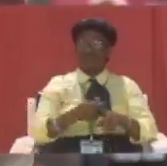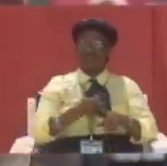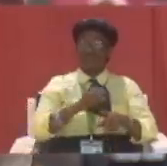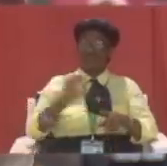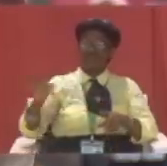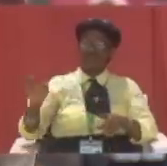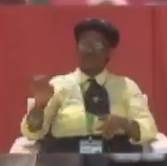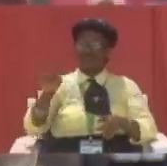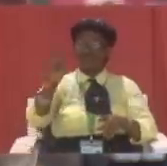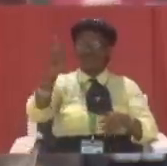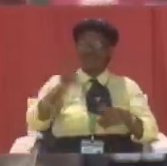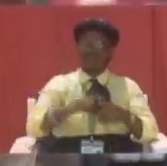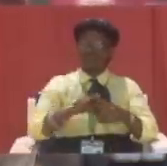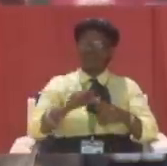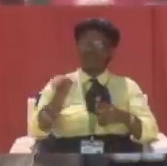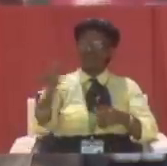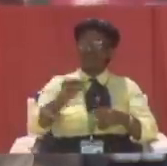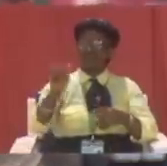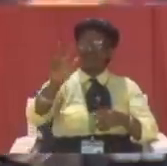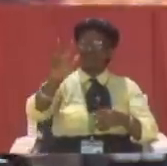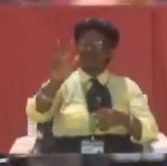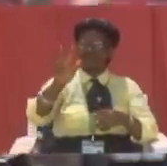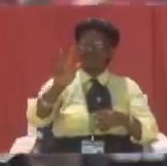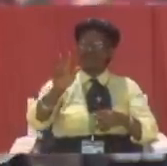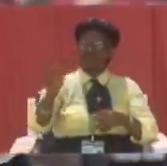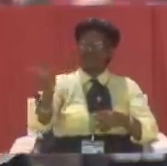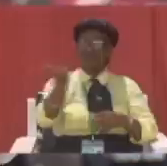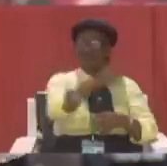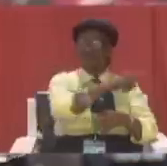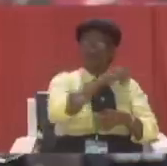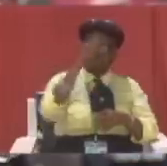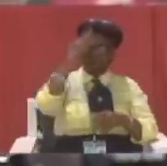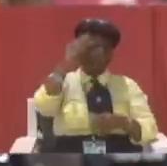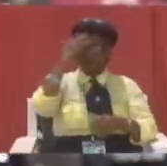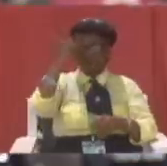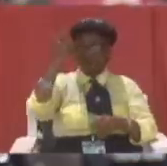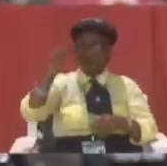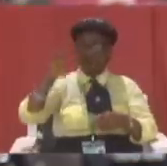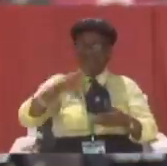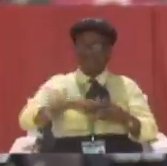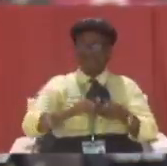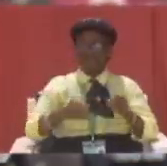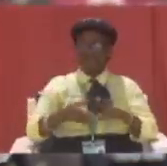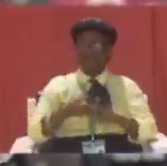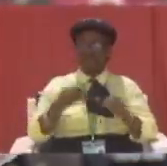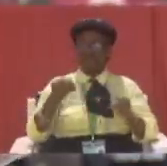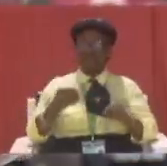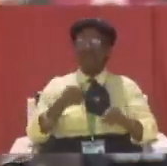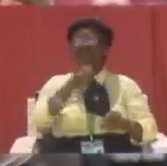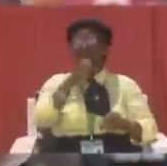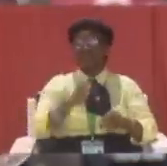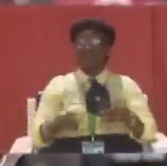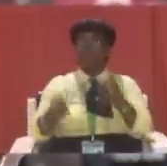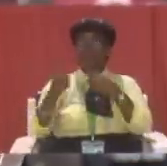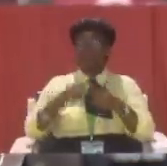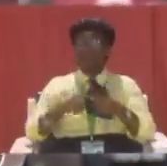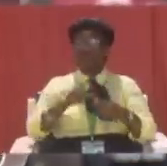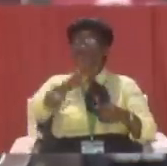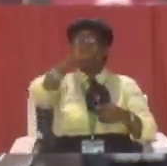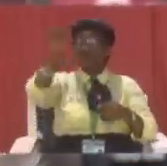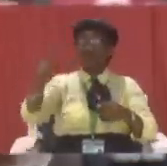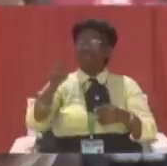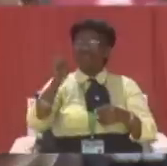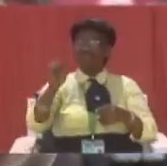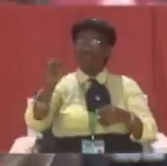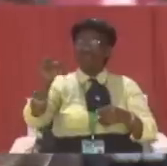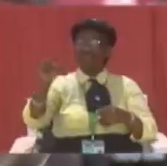16, 11 to 13, you know the story. Samuel came to Jesse's house to anoint a